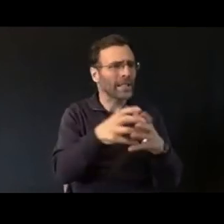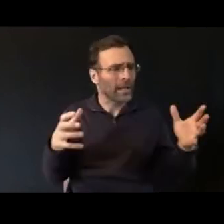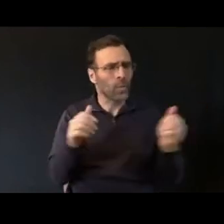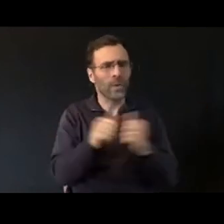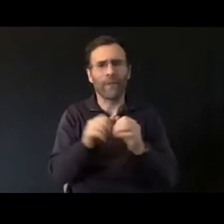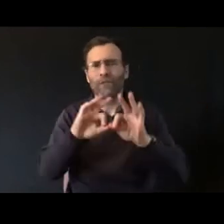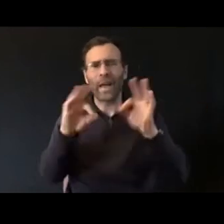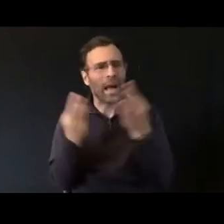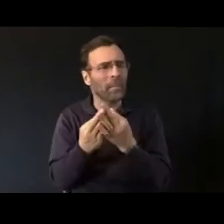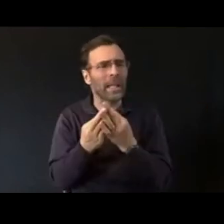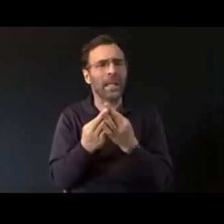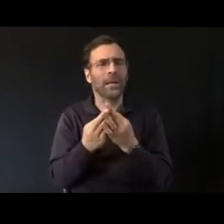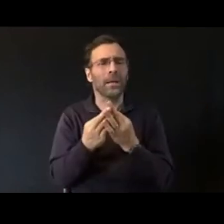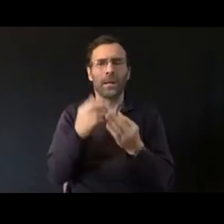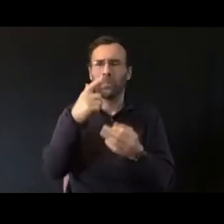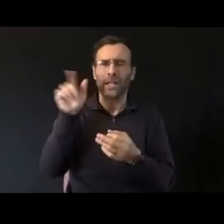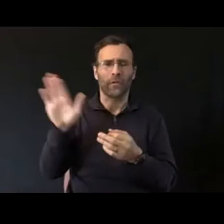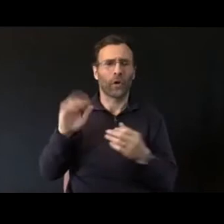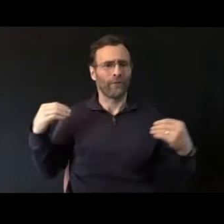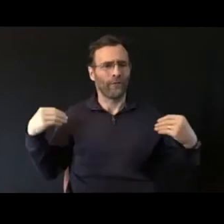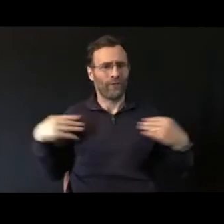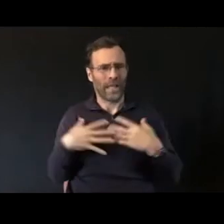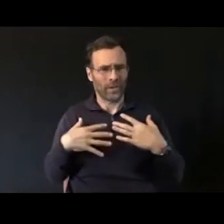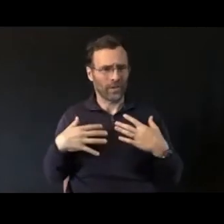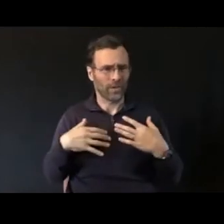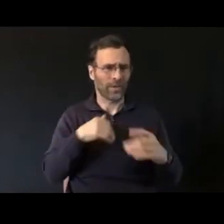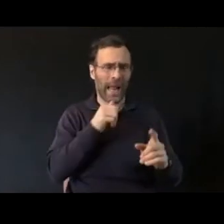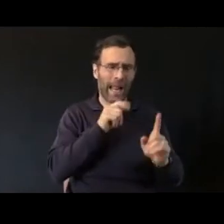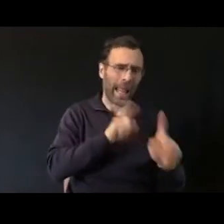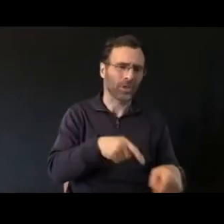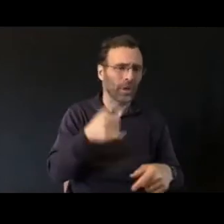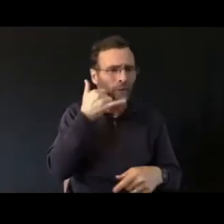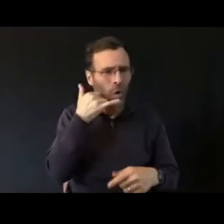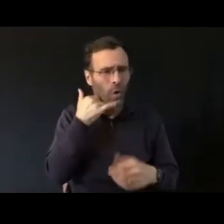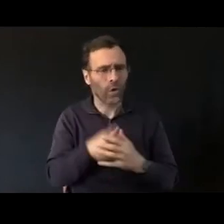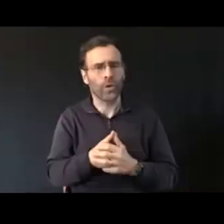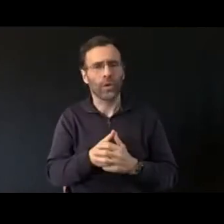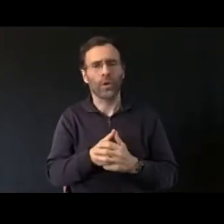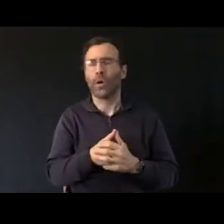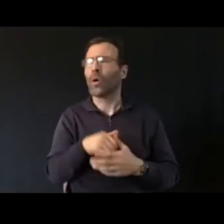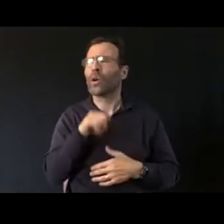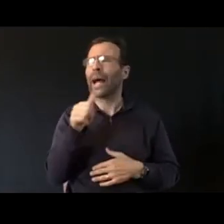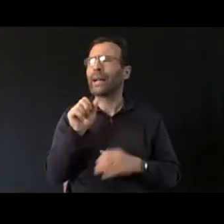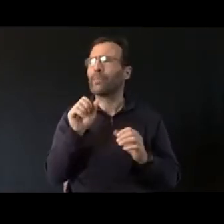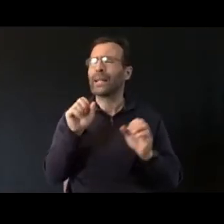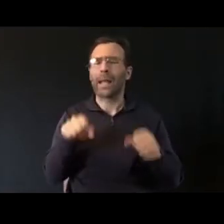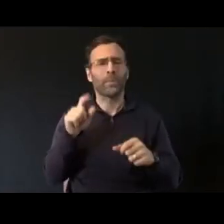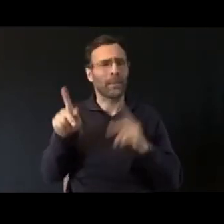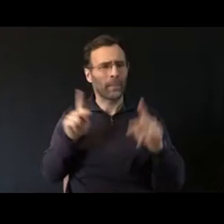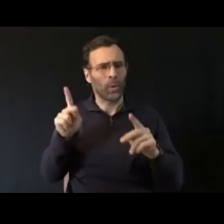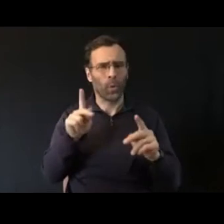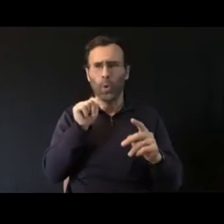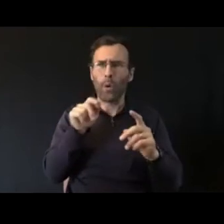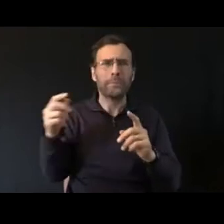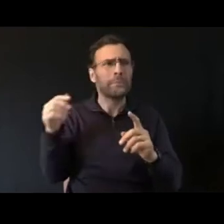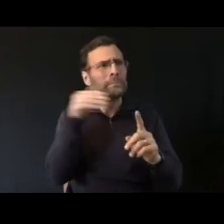of her fears of not answering the phone, or her not being able to be that one that people are going to for the answers,